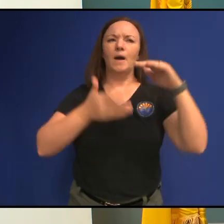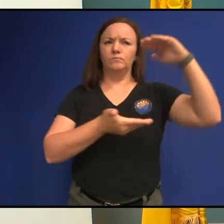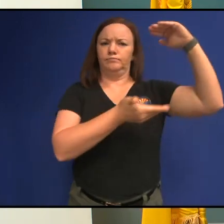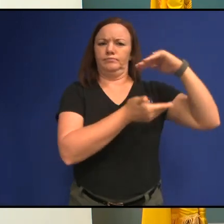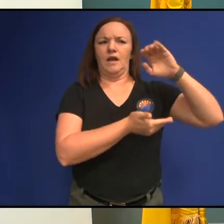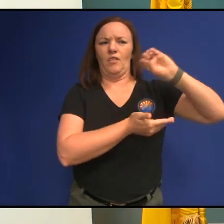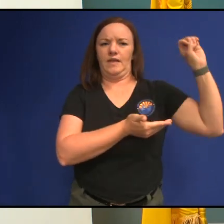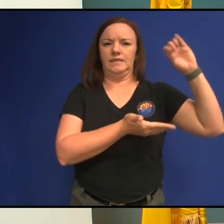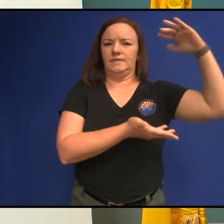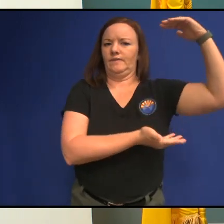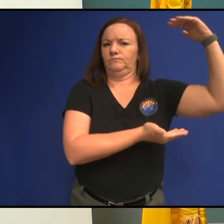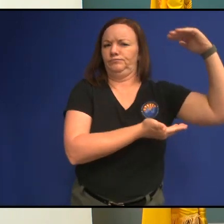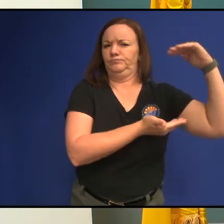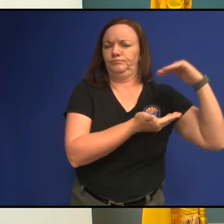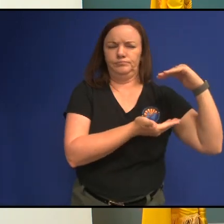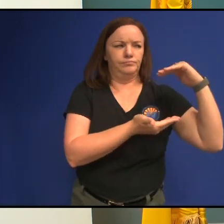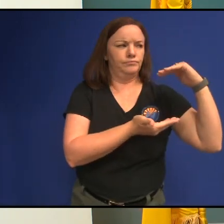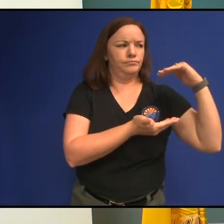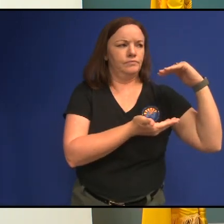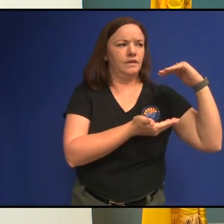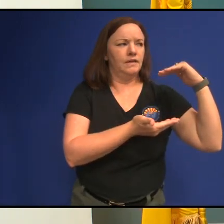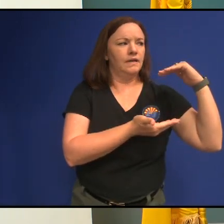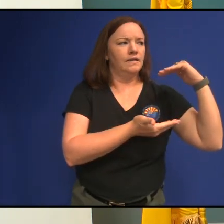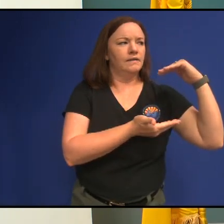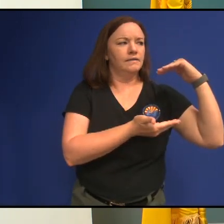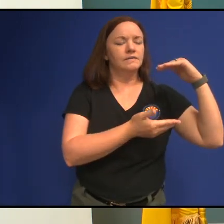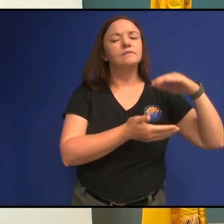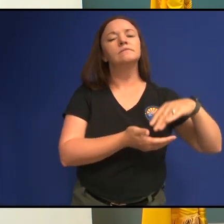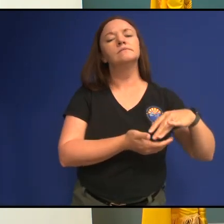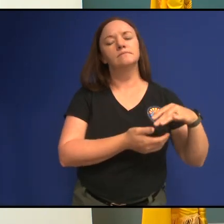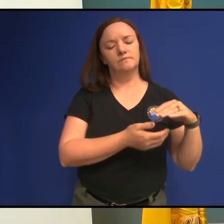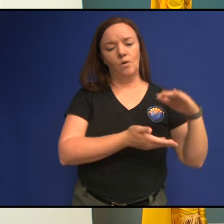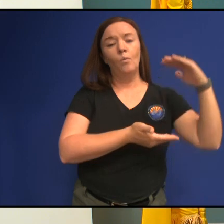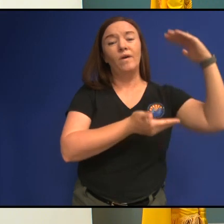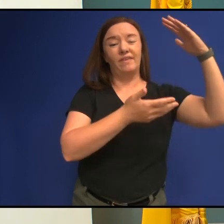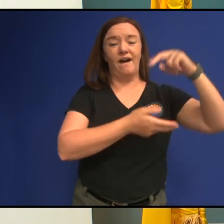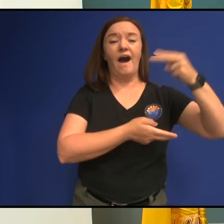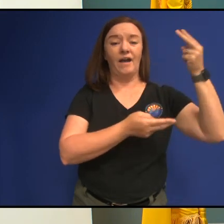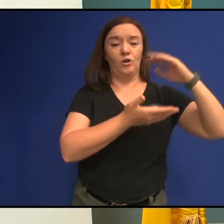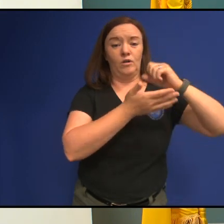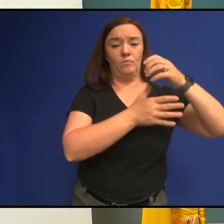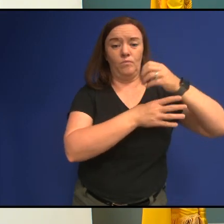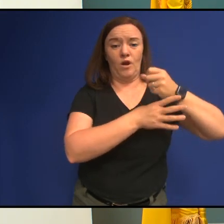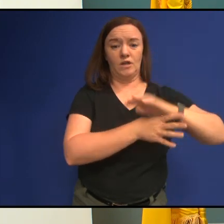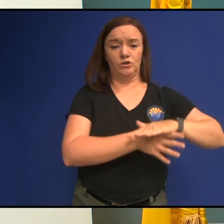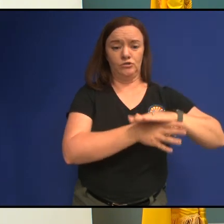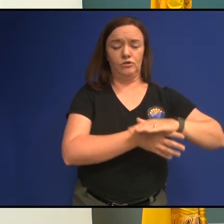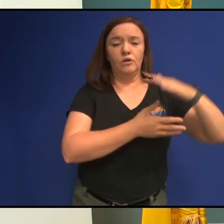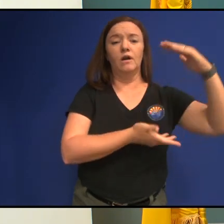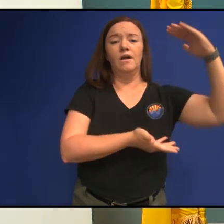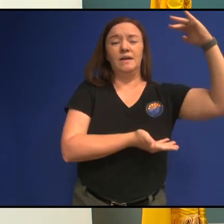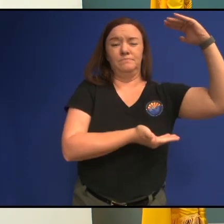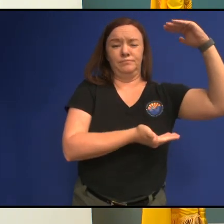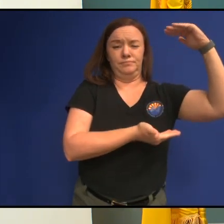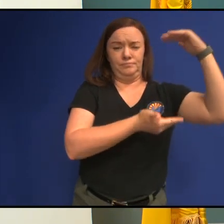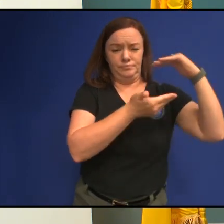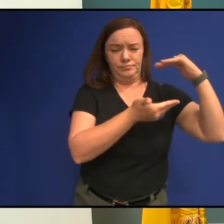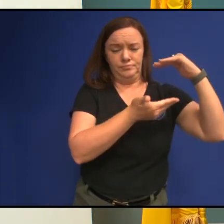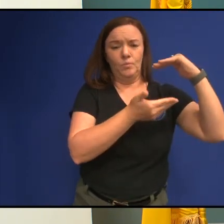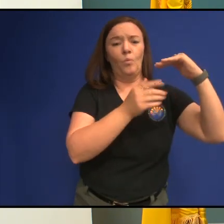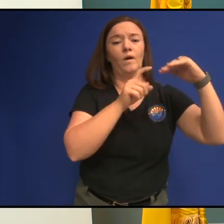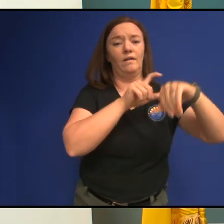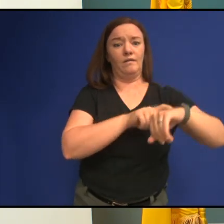So flow going around a high pressure is clockwise. So in a clockwise direction down to